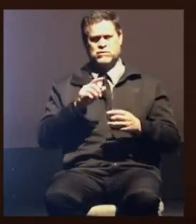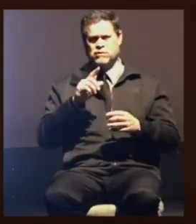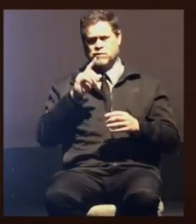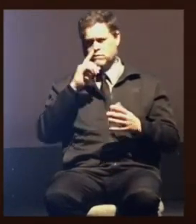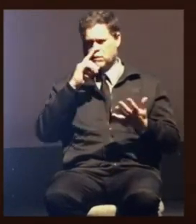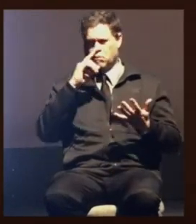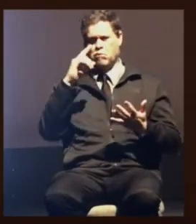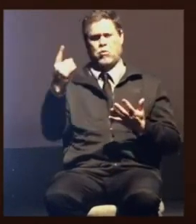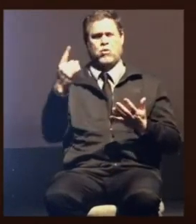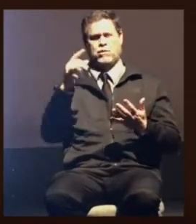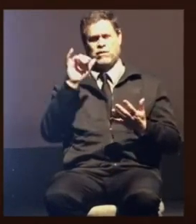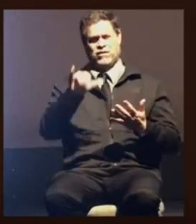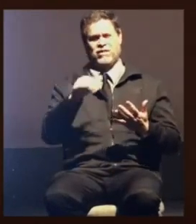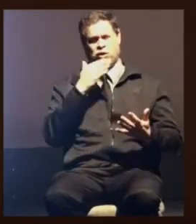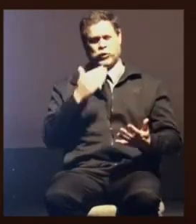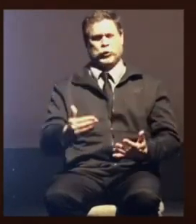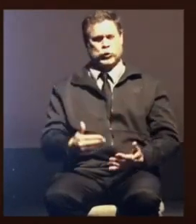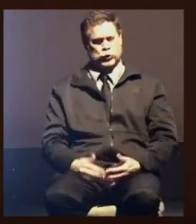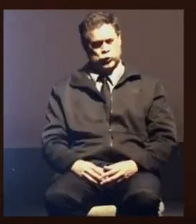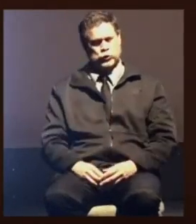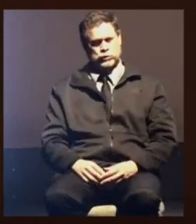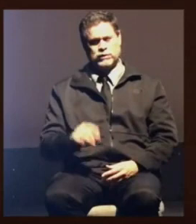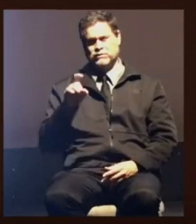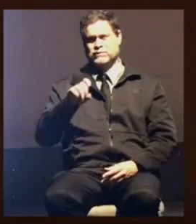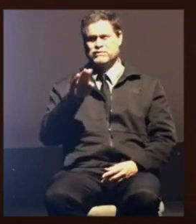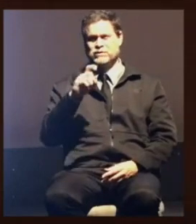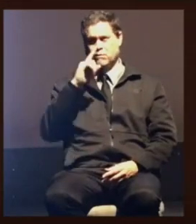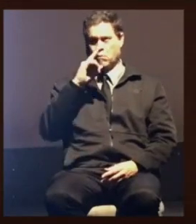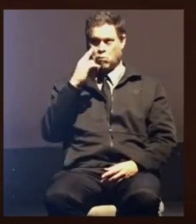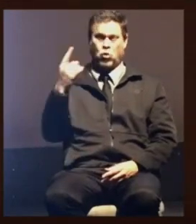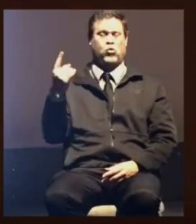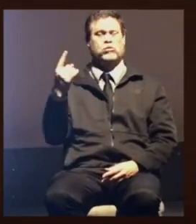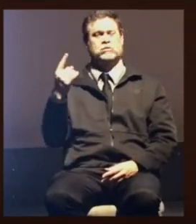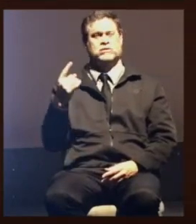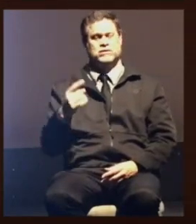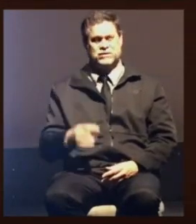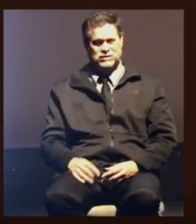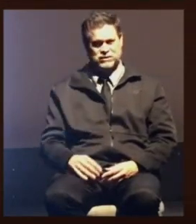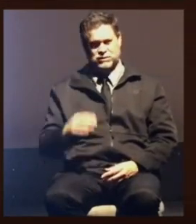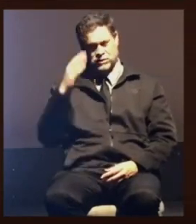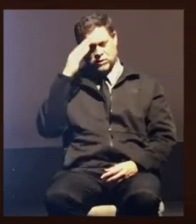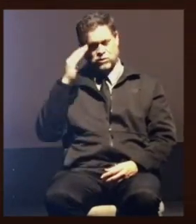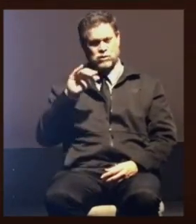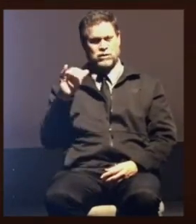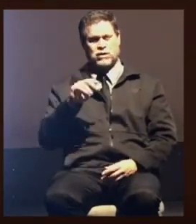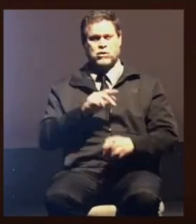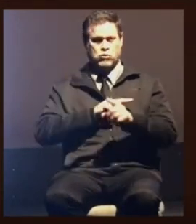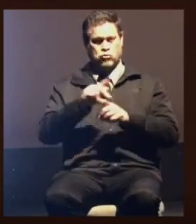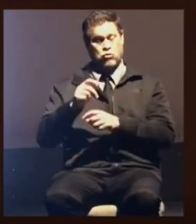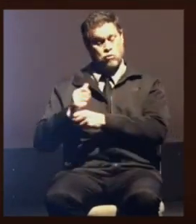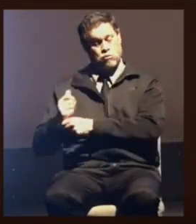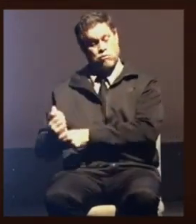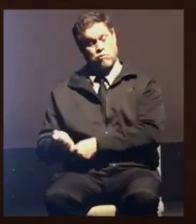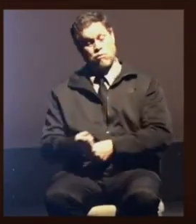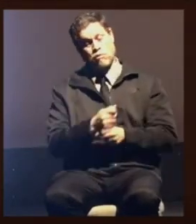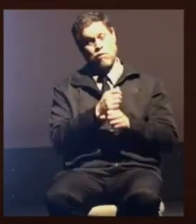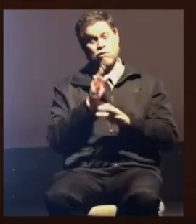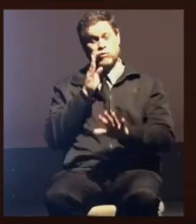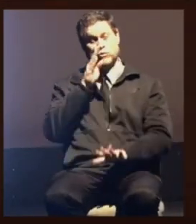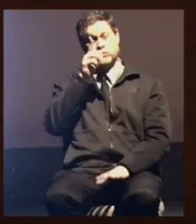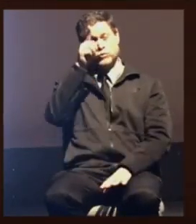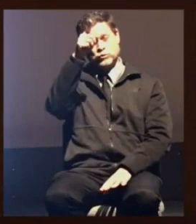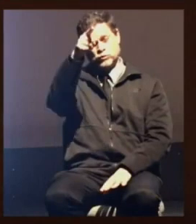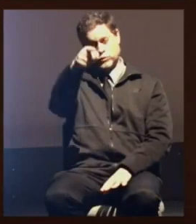be boring to be that good. It must be boring just to be able to, you know, like a pro golfer that's down the middle every